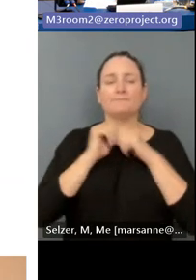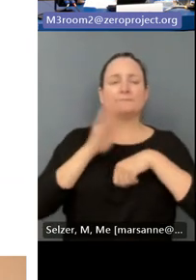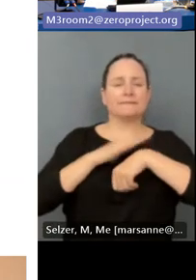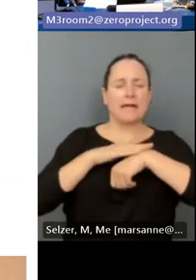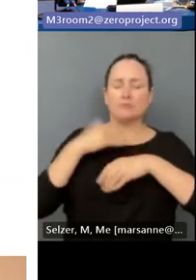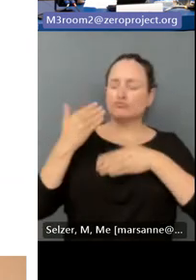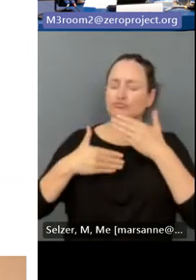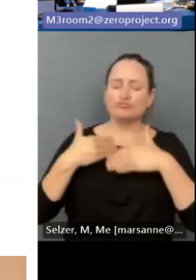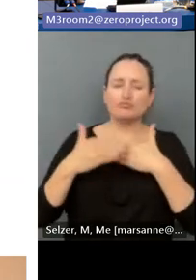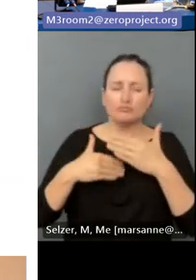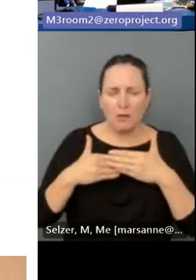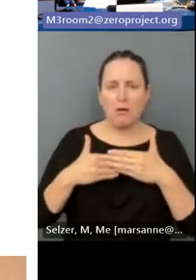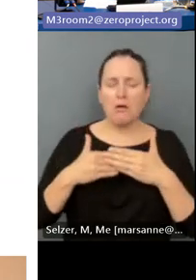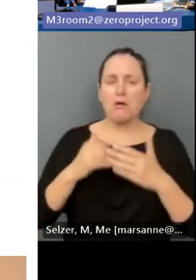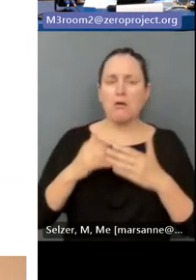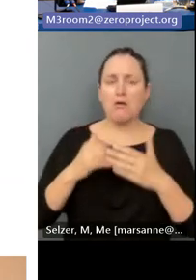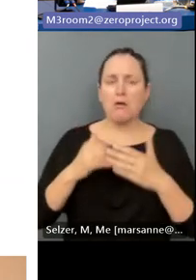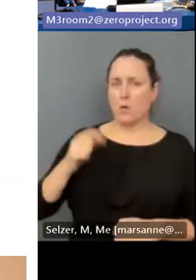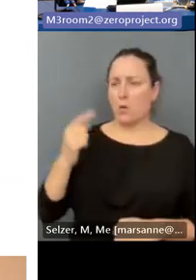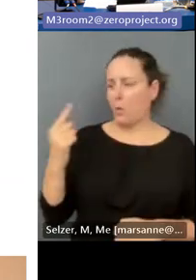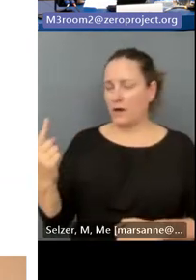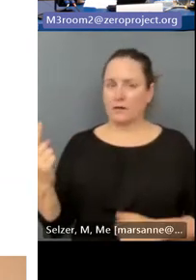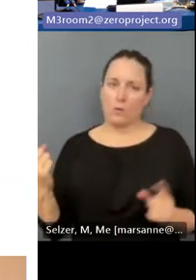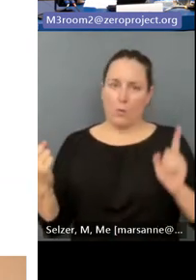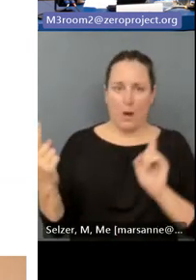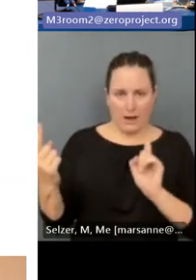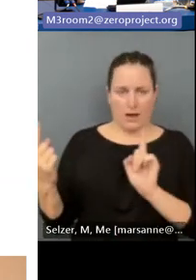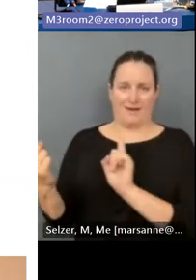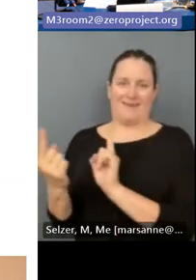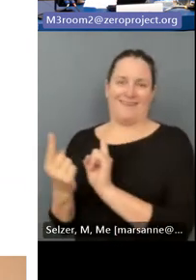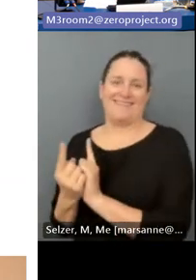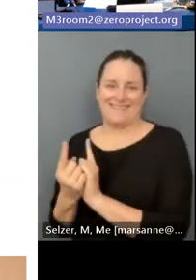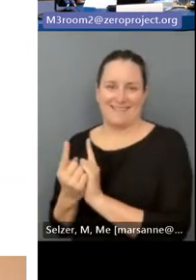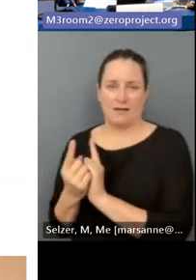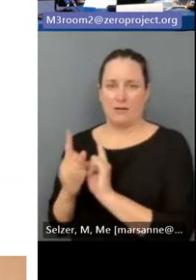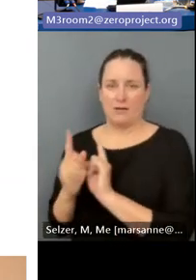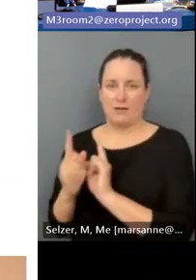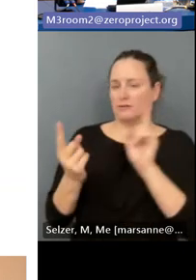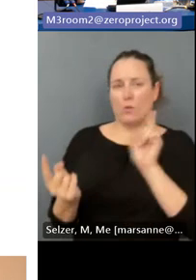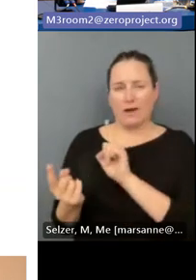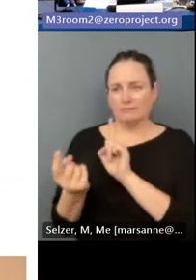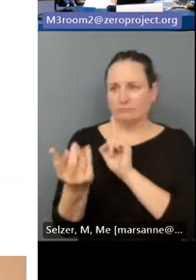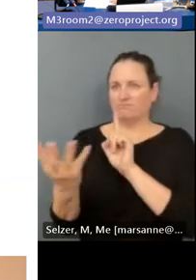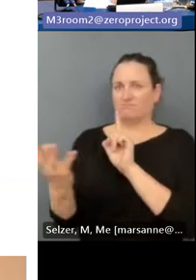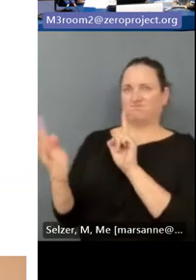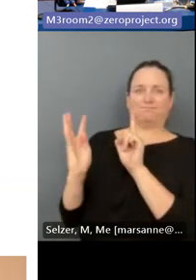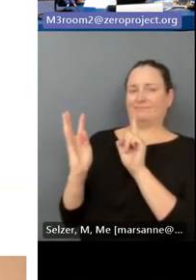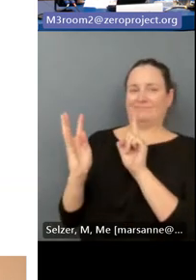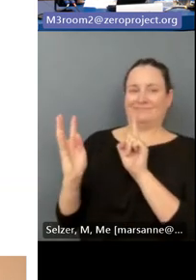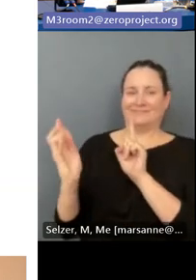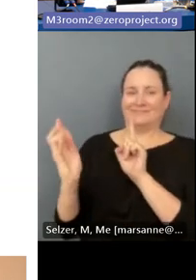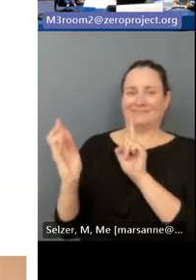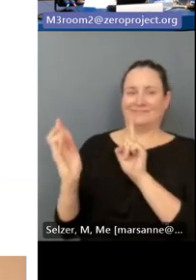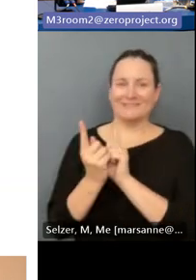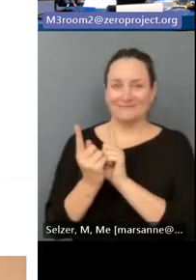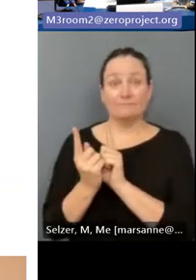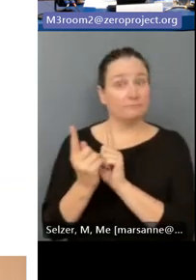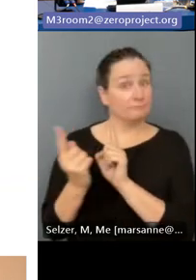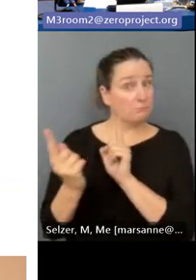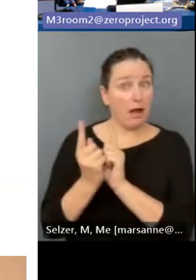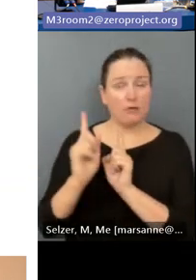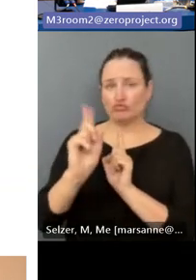program where parents could really kind of dig into some of their specific questions by calling us up